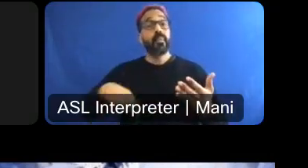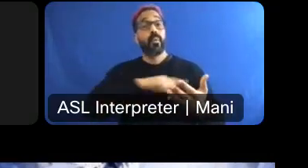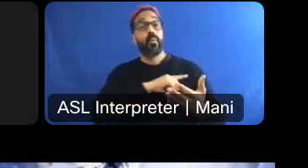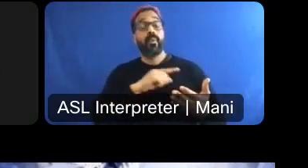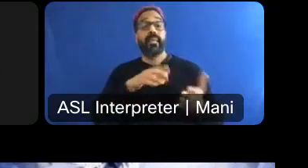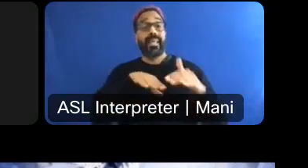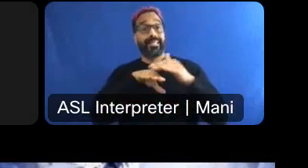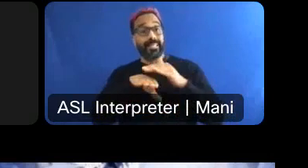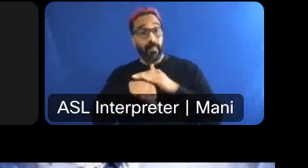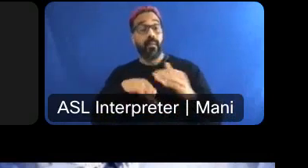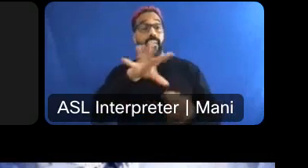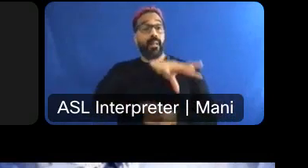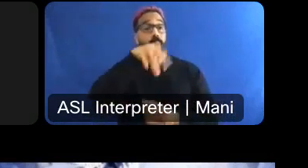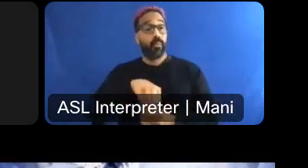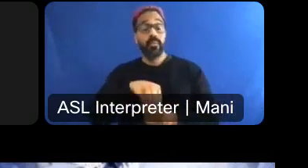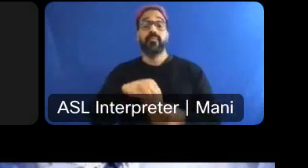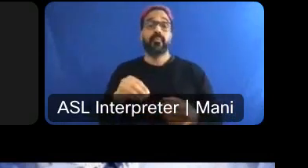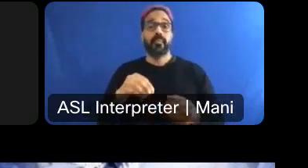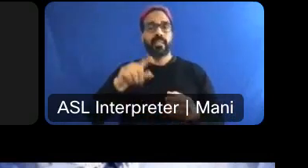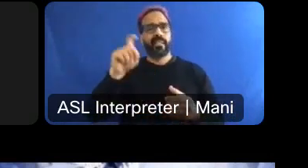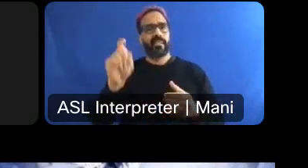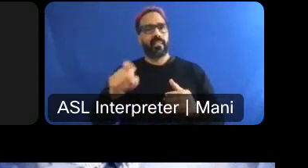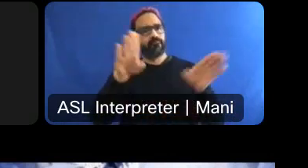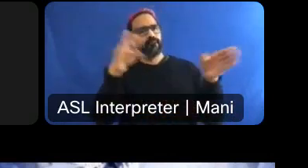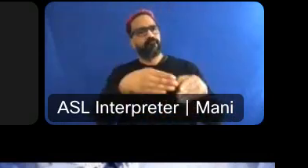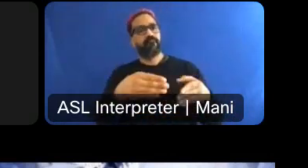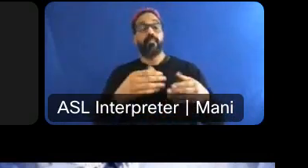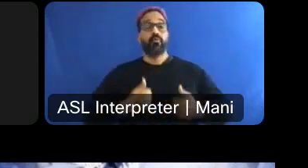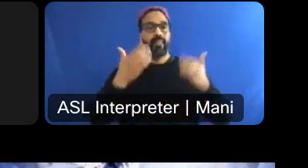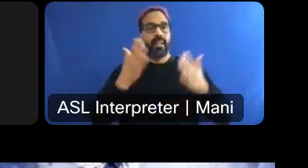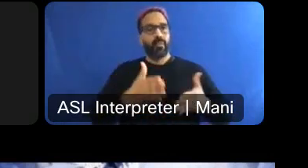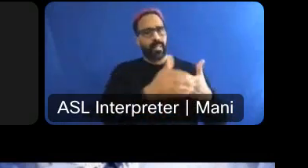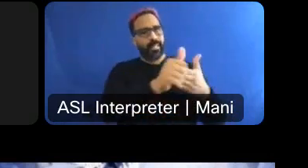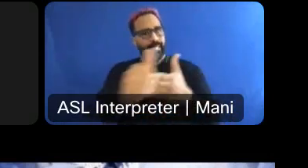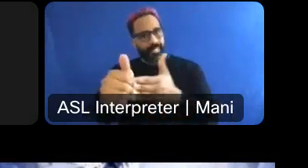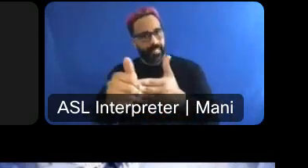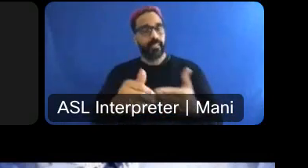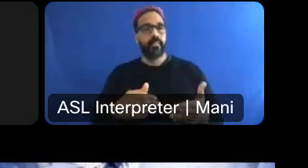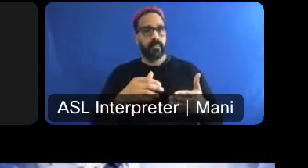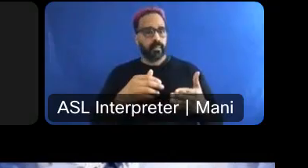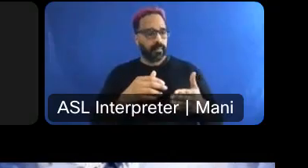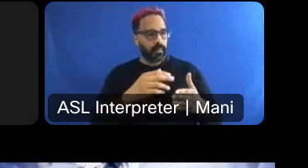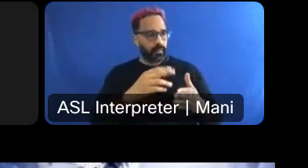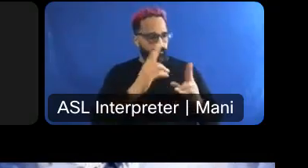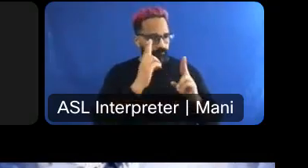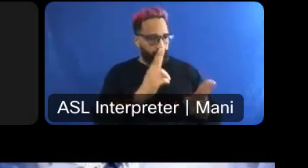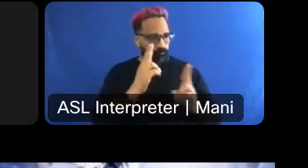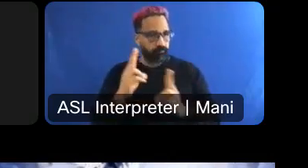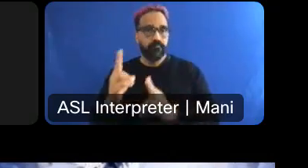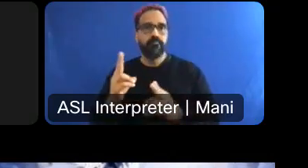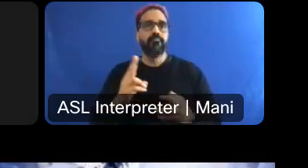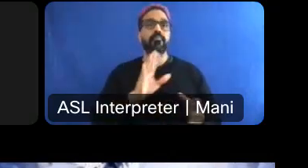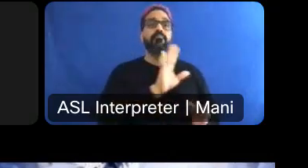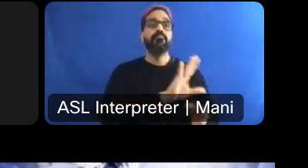we are consistently being survivor-led and driven so that we can continue to meet the needs of each survivor with empathy